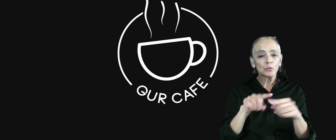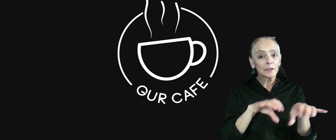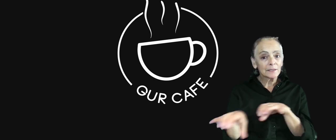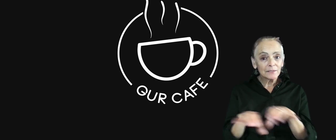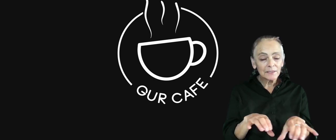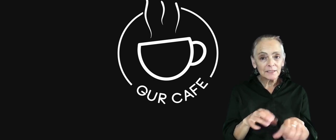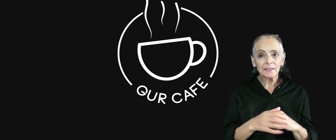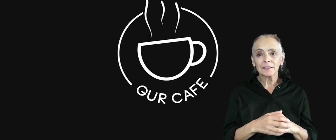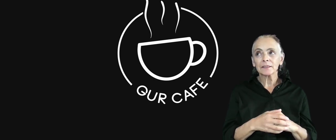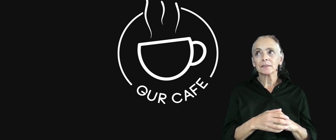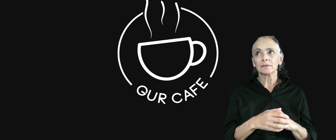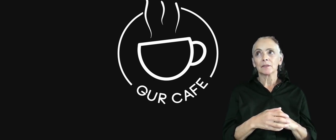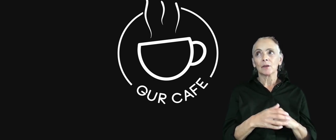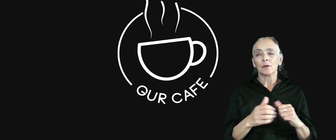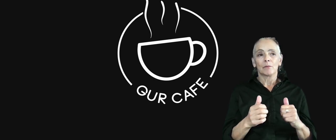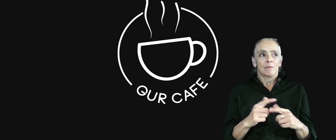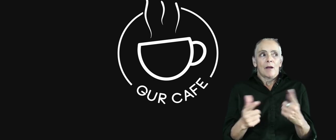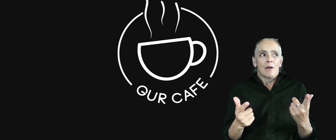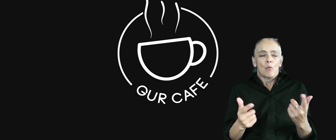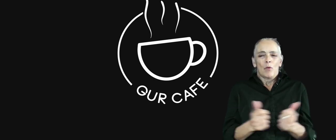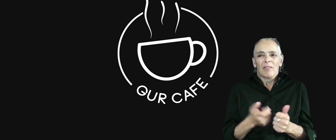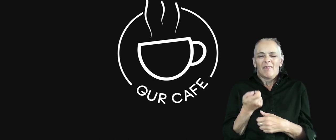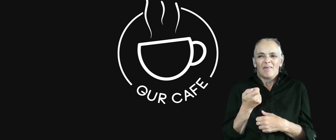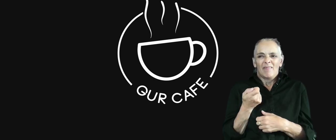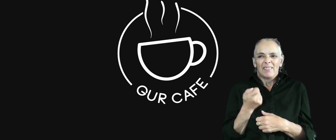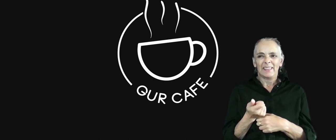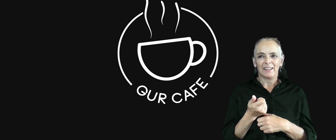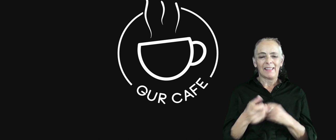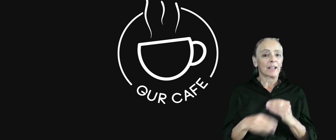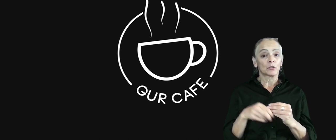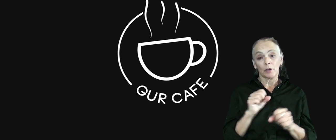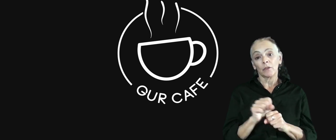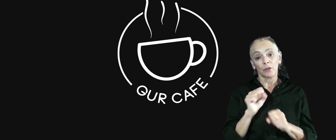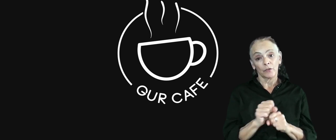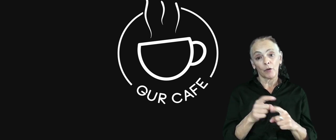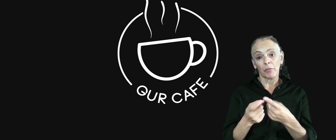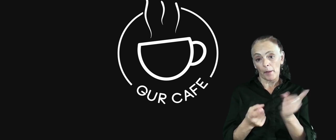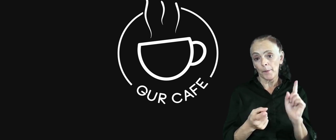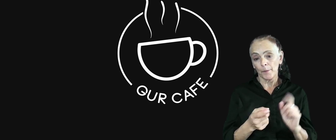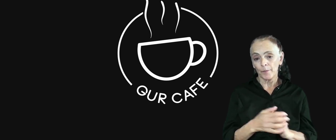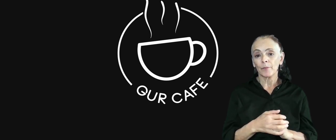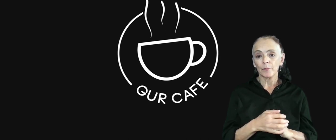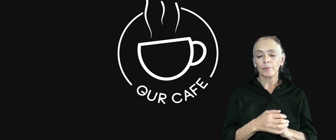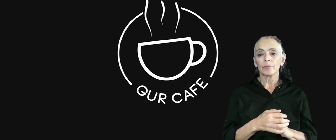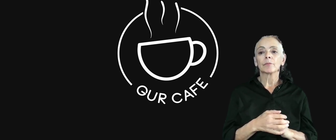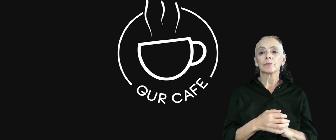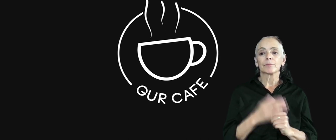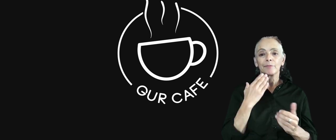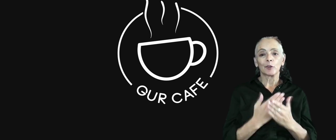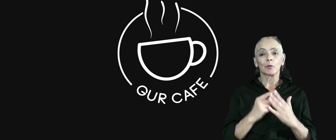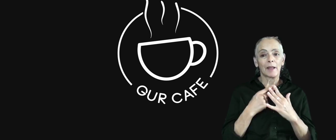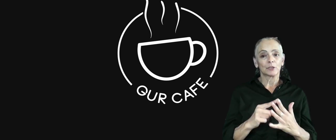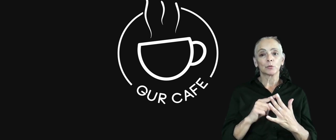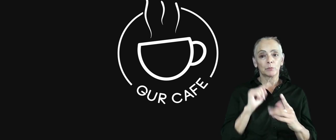at absolutely no or very little extra effort from them. So that's a very good entry point to